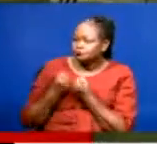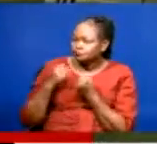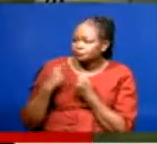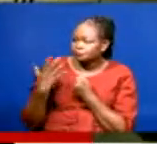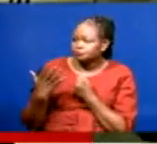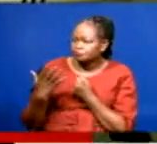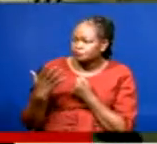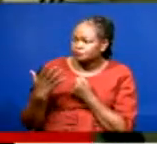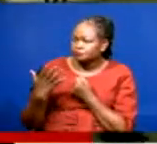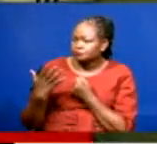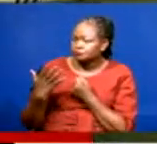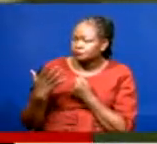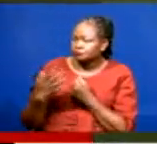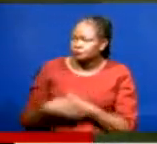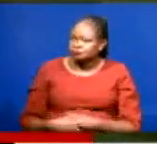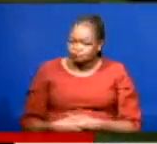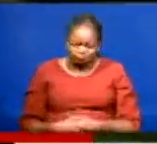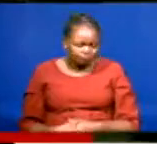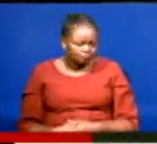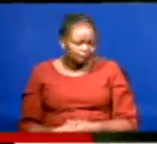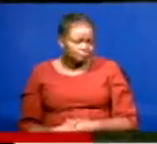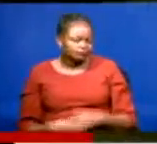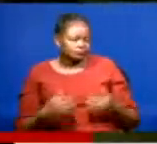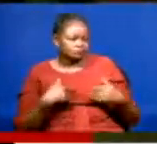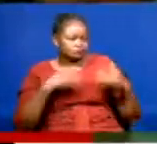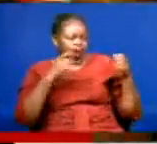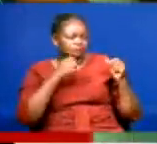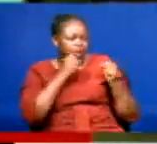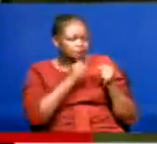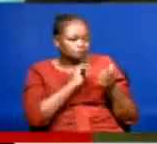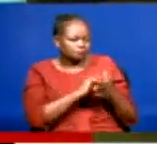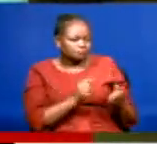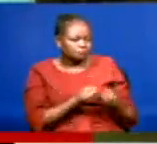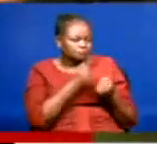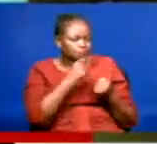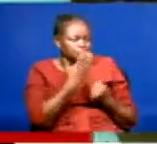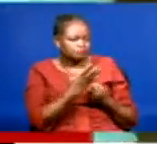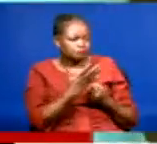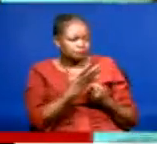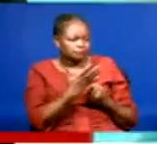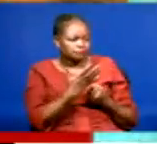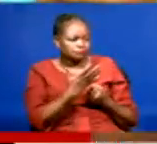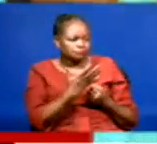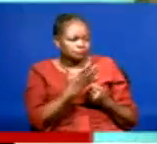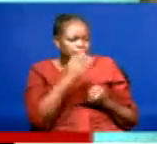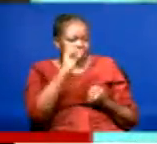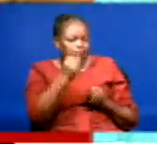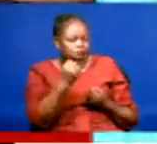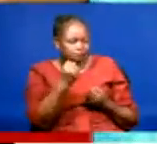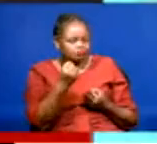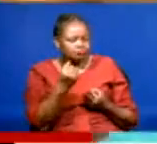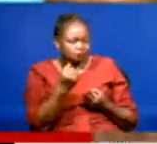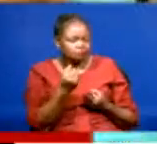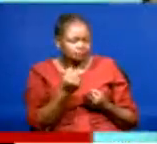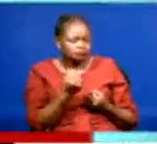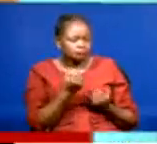it. So we have a major fight that is coming up in May. May 5th. Yeah,